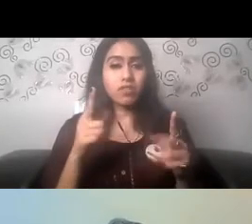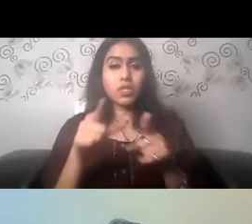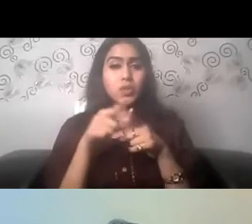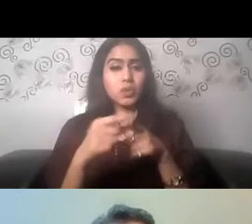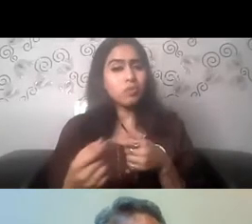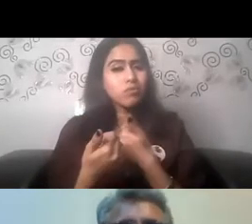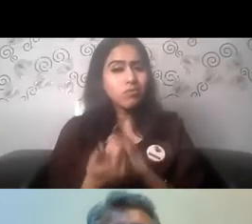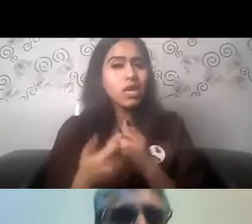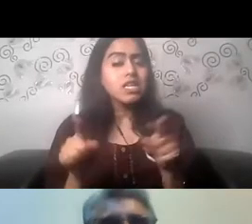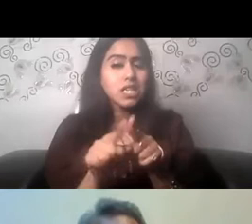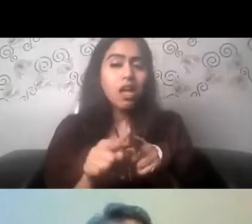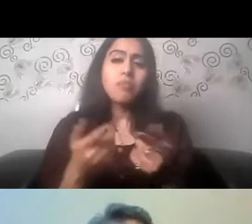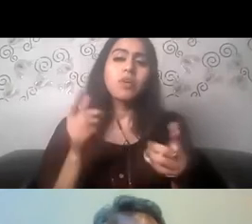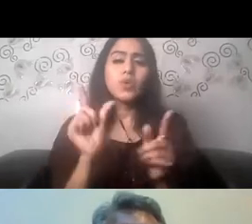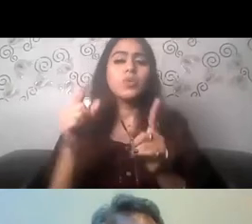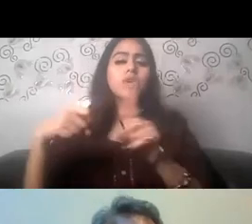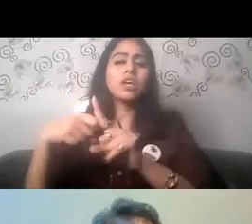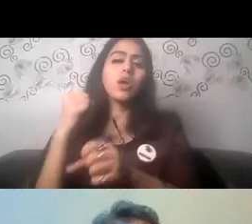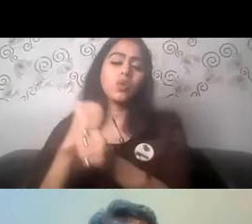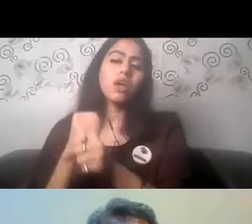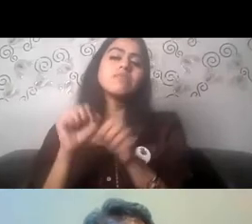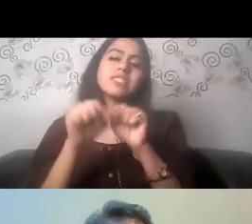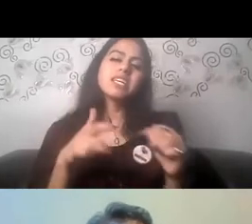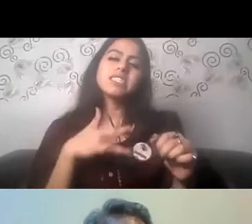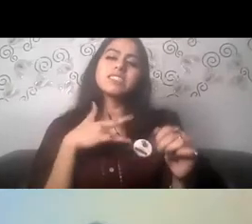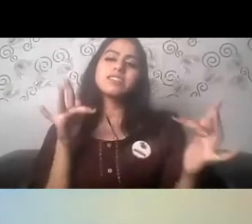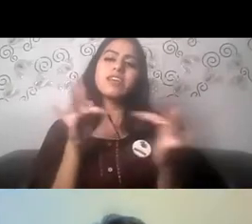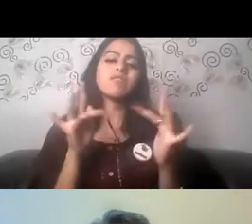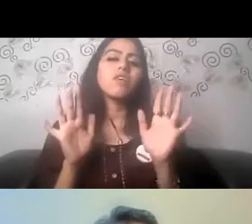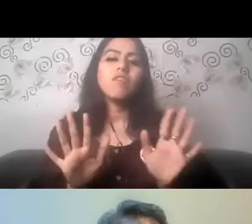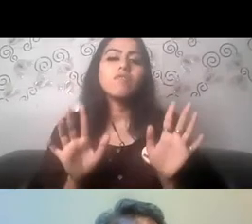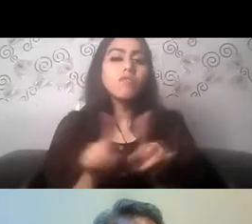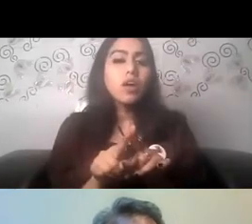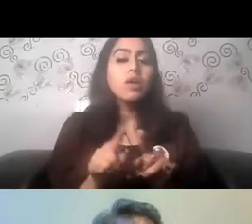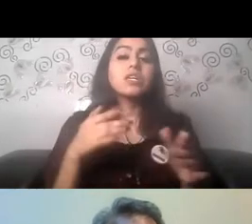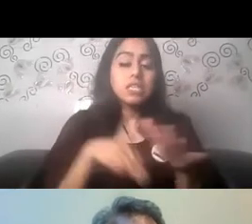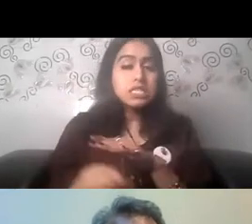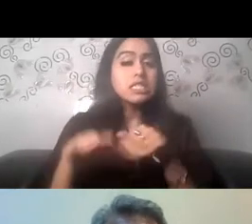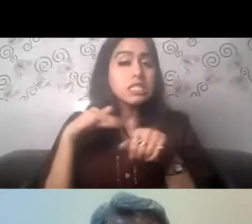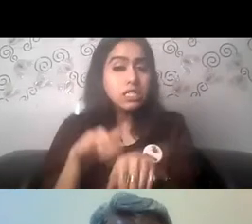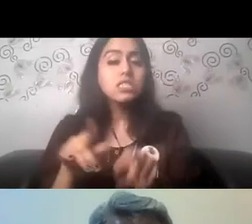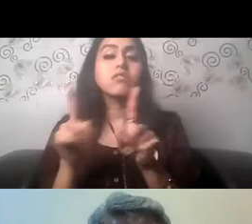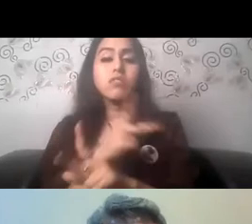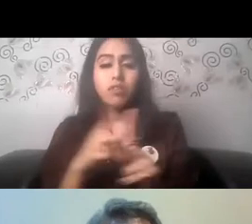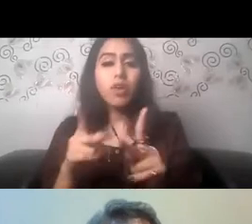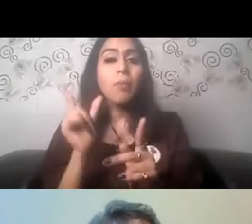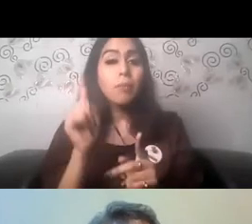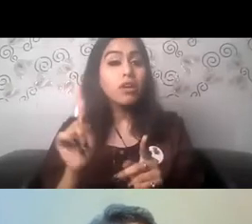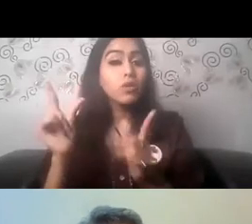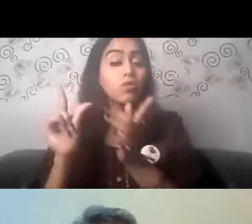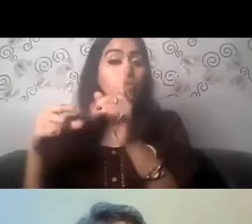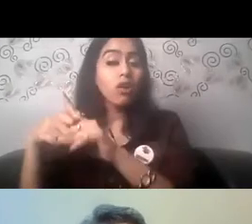And unfortunately, our UK government, it's a bit better in Wales and even better in Scotland, but the UK